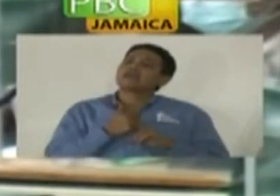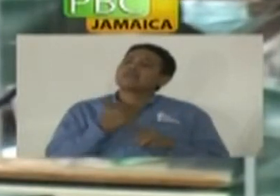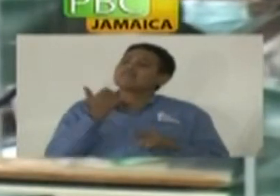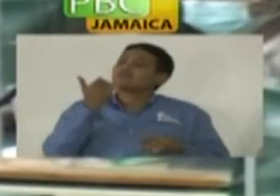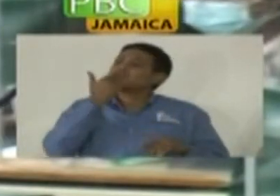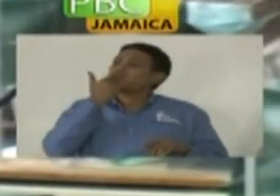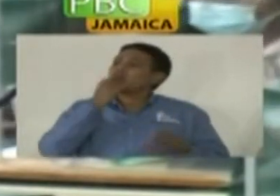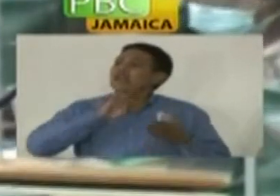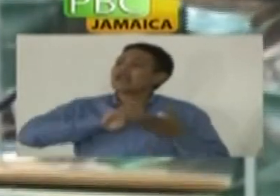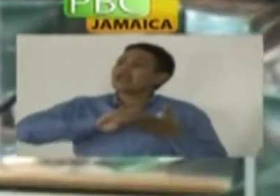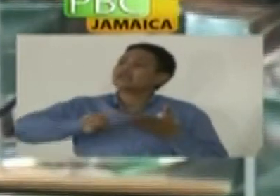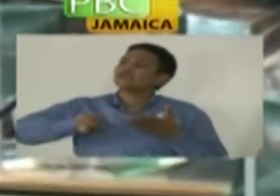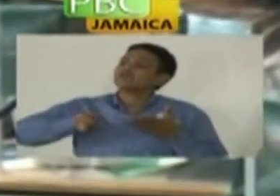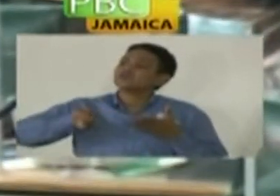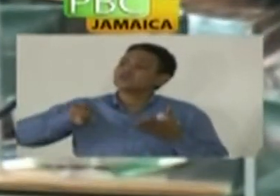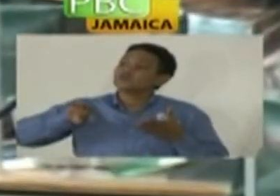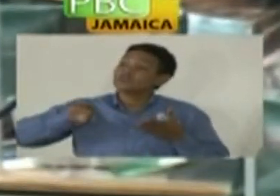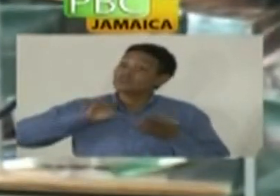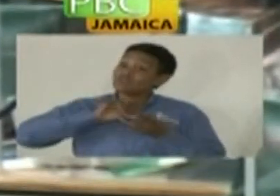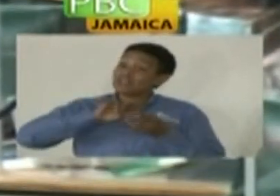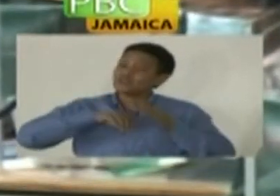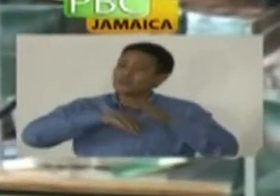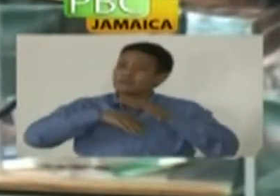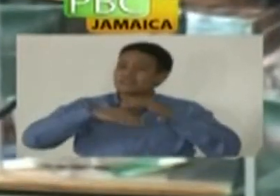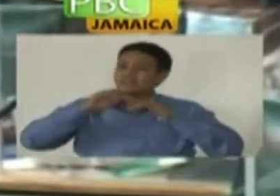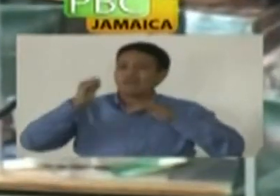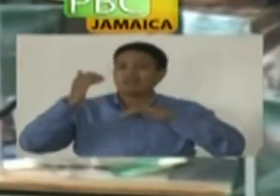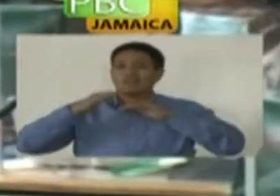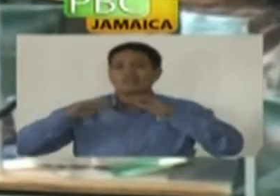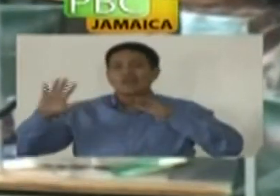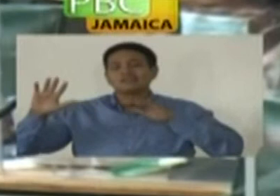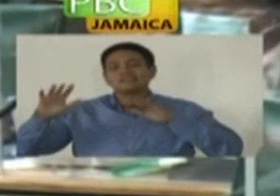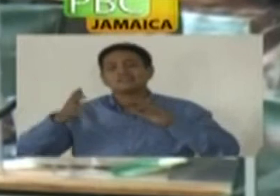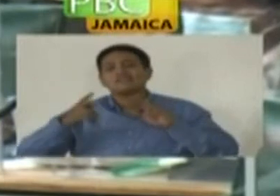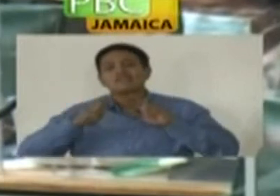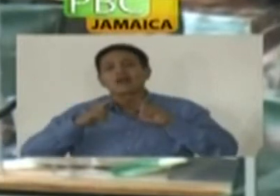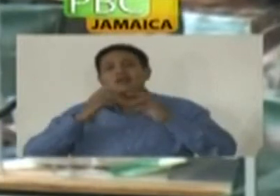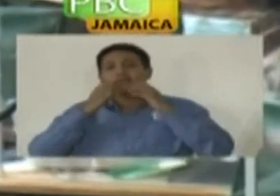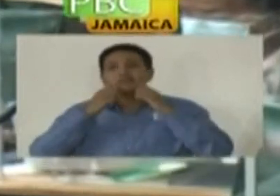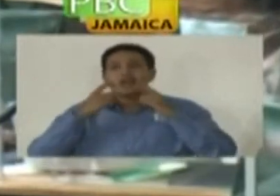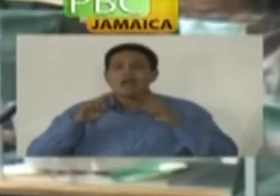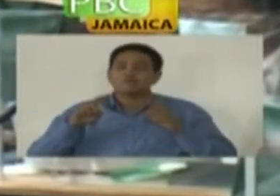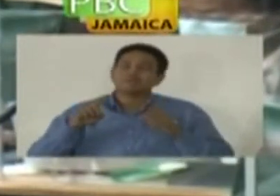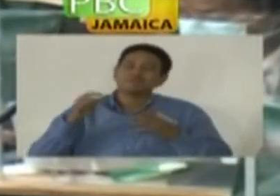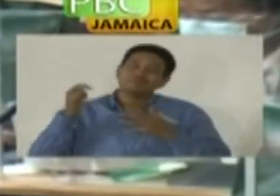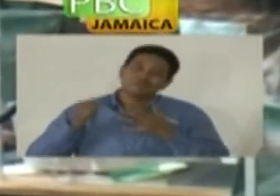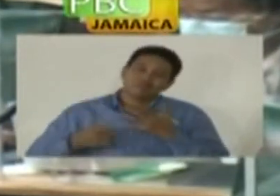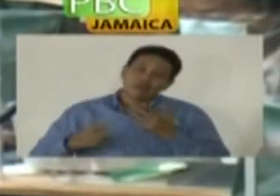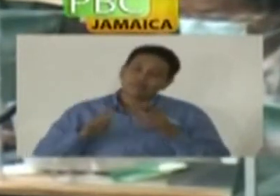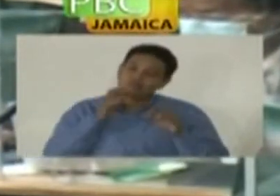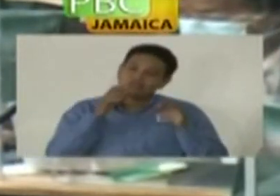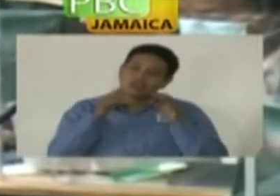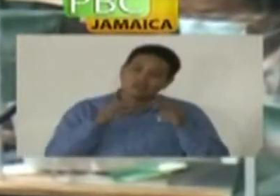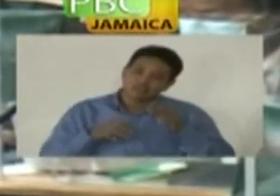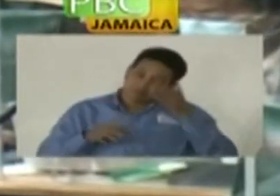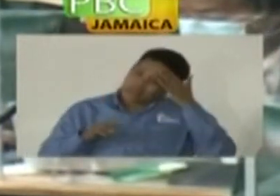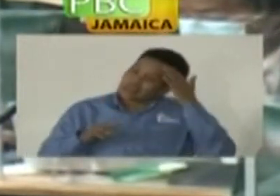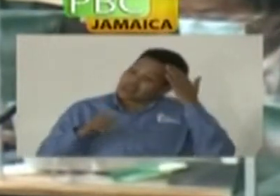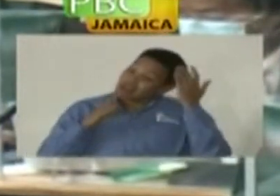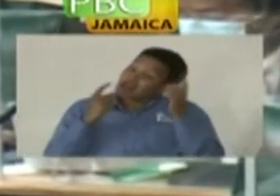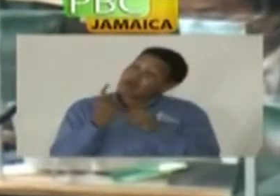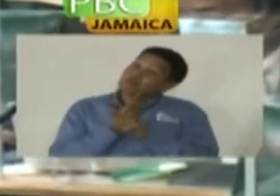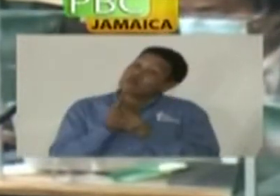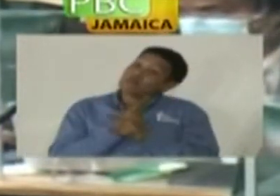wrongly excluded on a basis other than its probative value, etc., which are, as was pointed out,